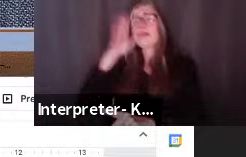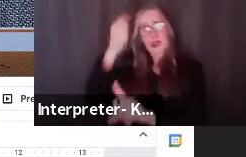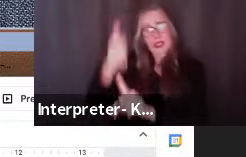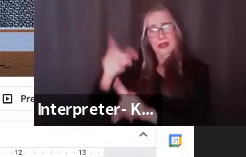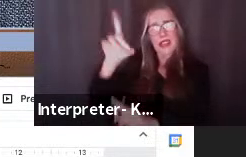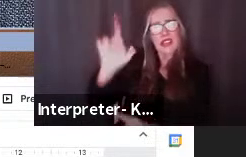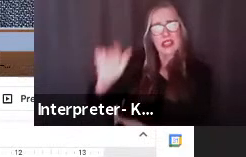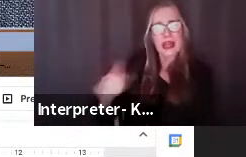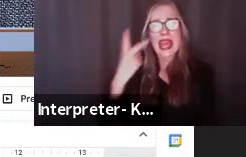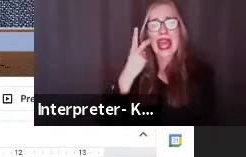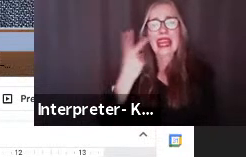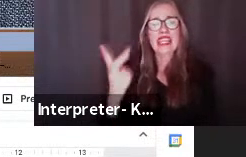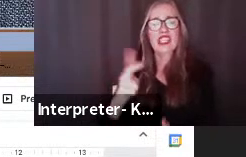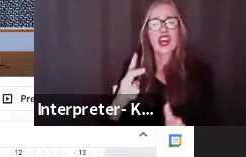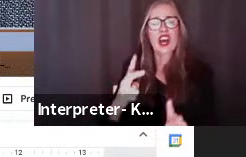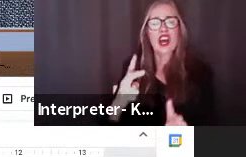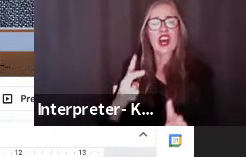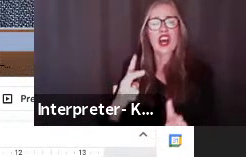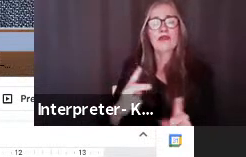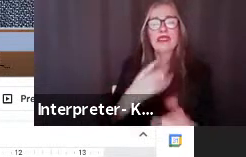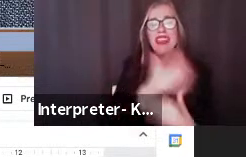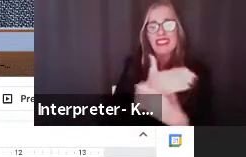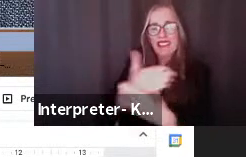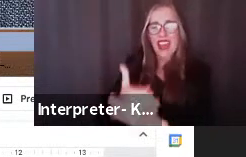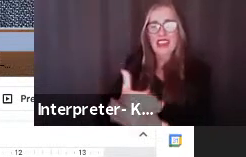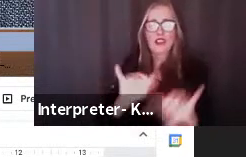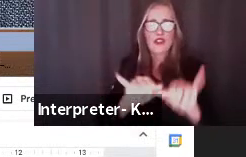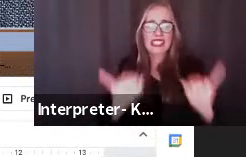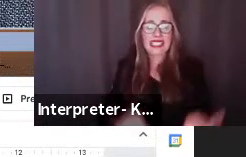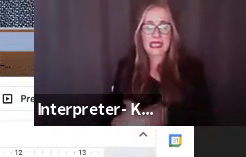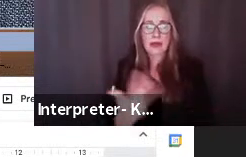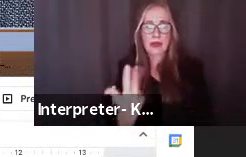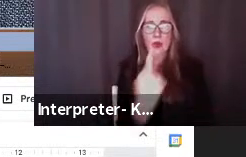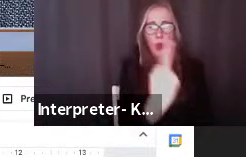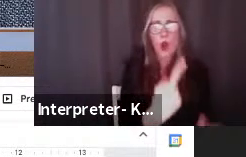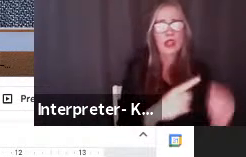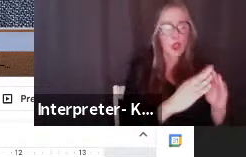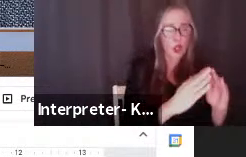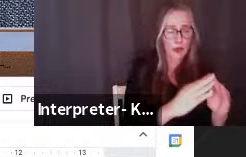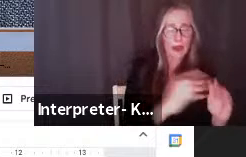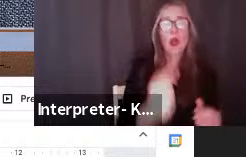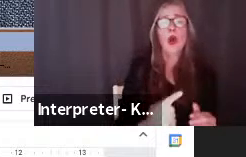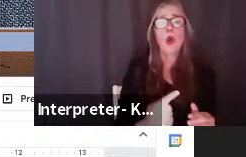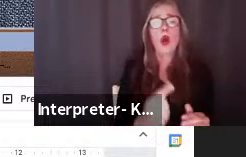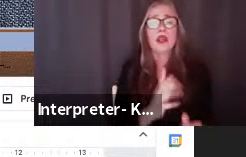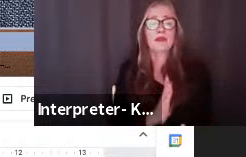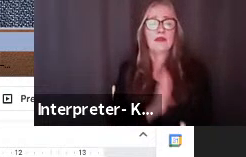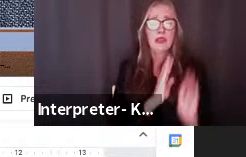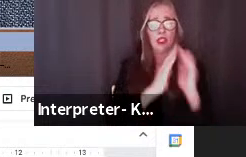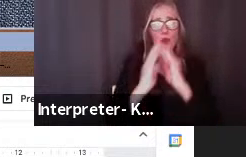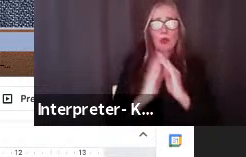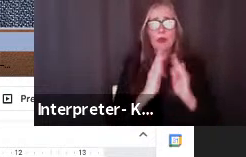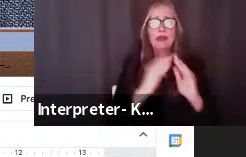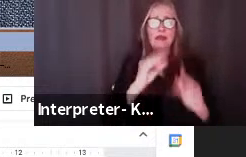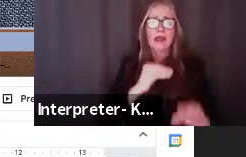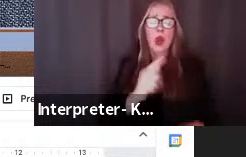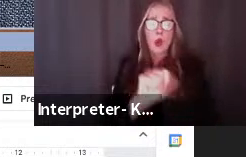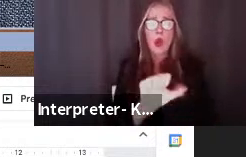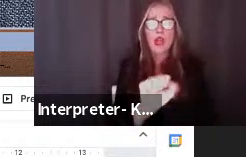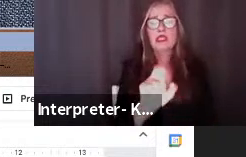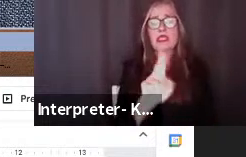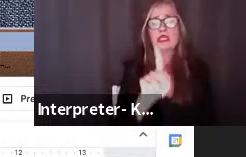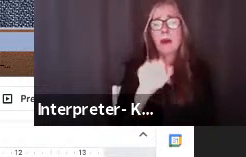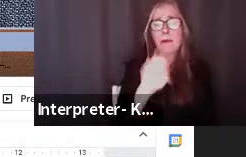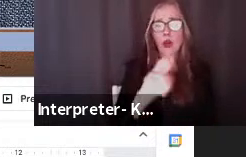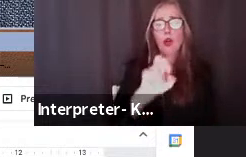the case files physical case files of three systems one urban one suburban one rural when there was no screening two of them had no